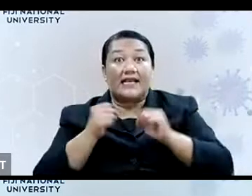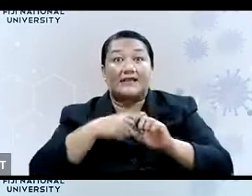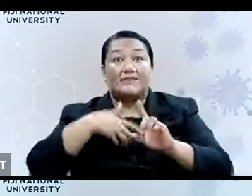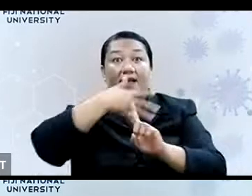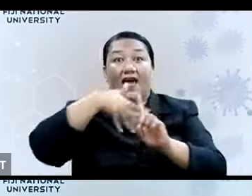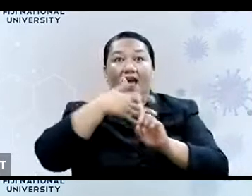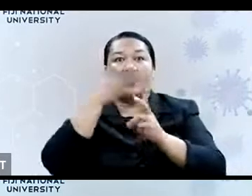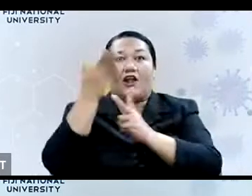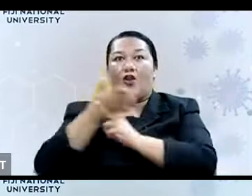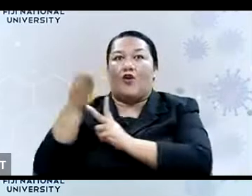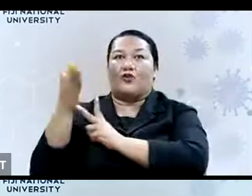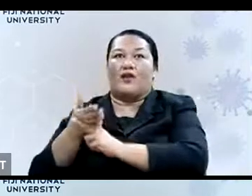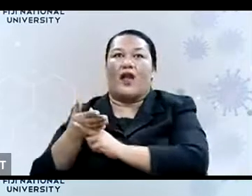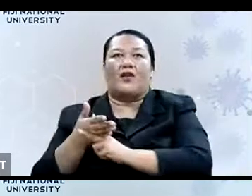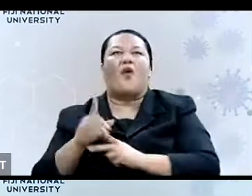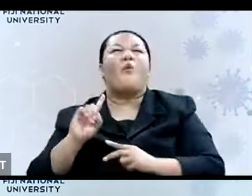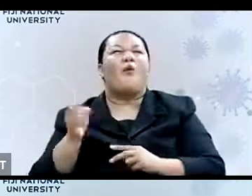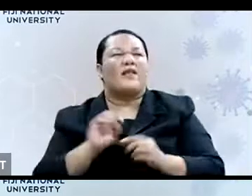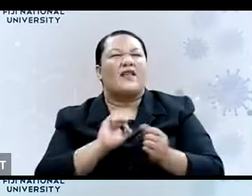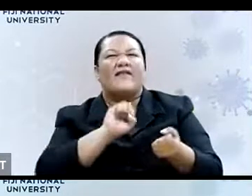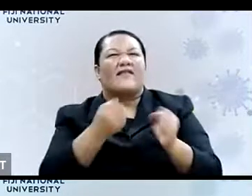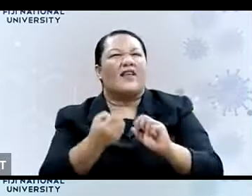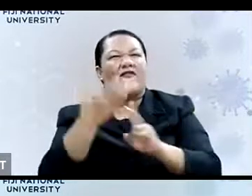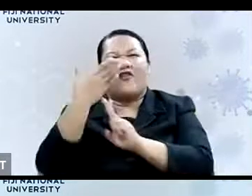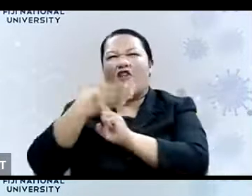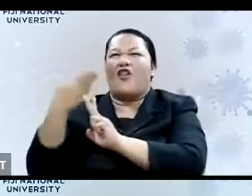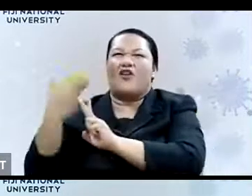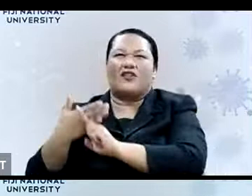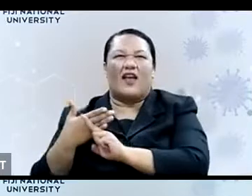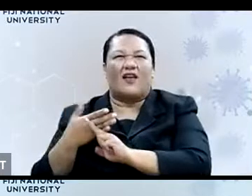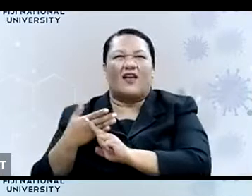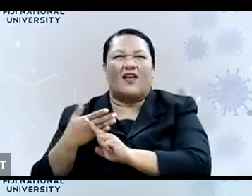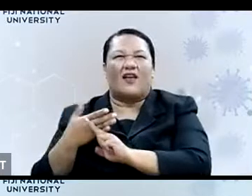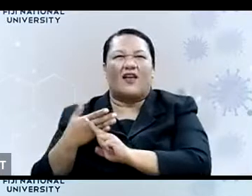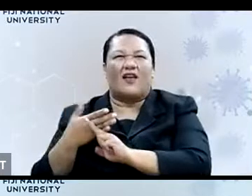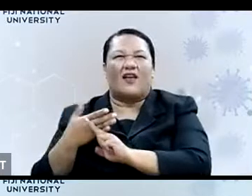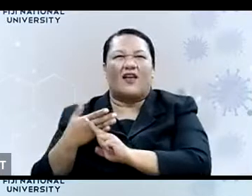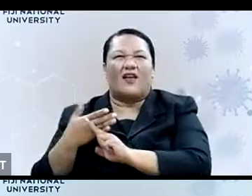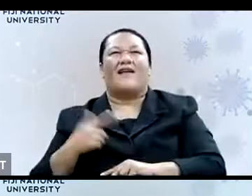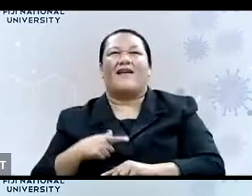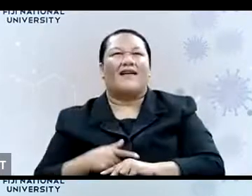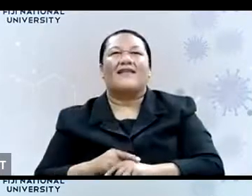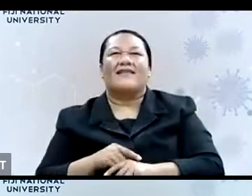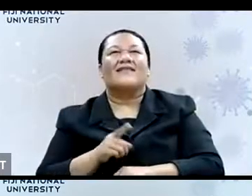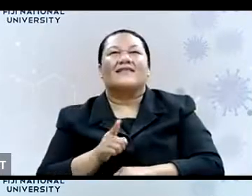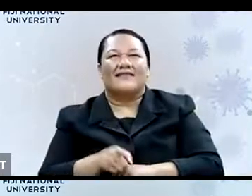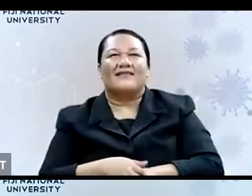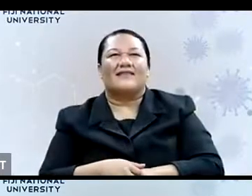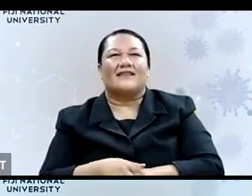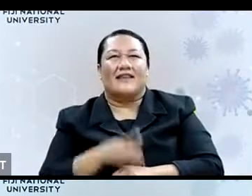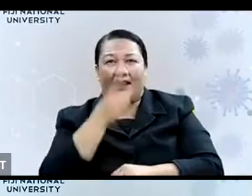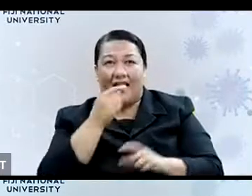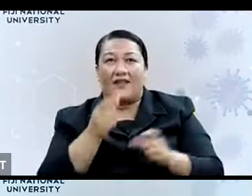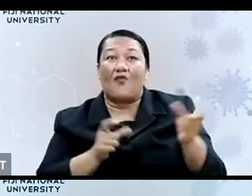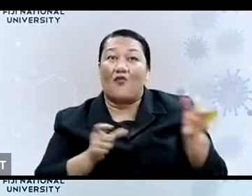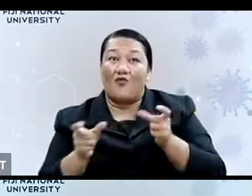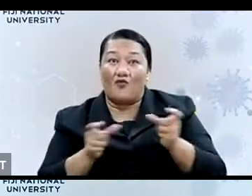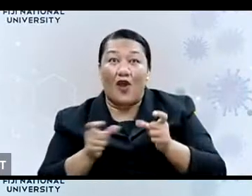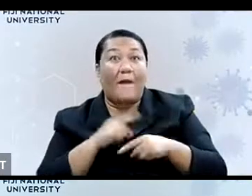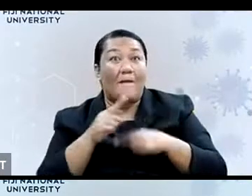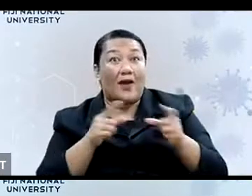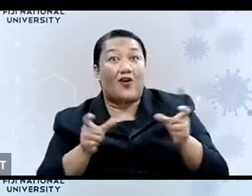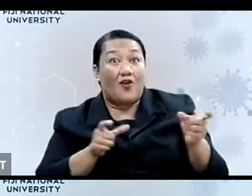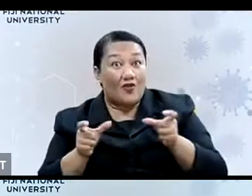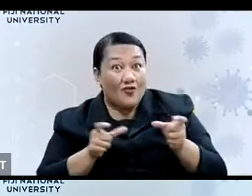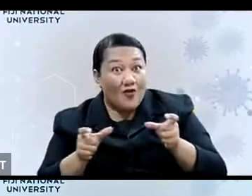You know, what is the effectiveness of lockdowns in terms of the control of an outbreak like COVID, and when should